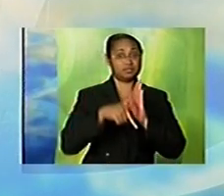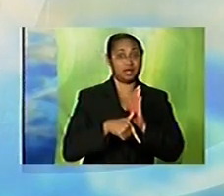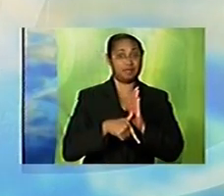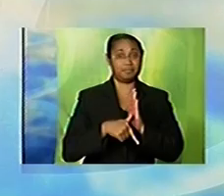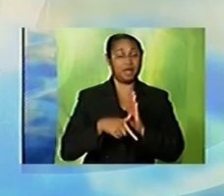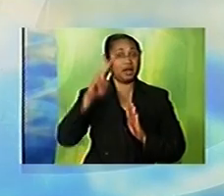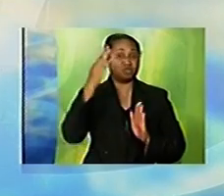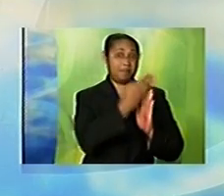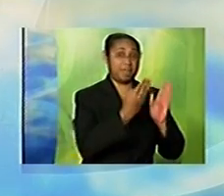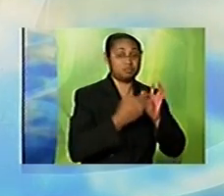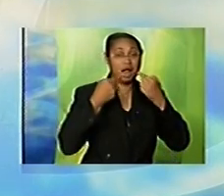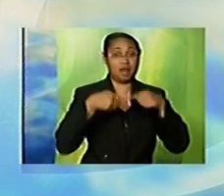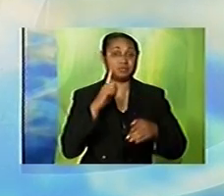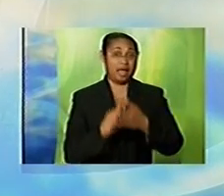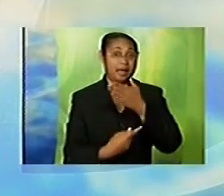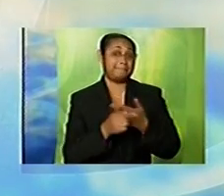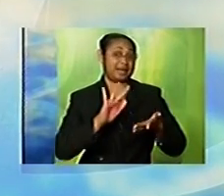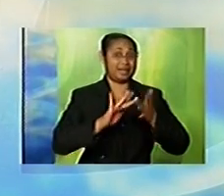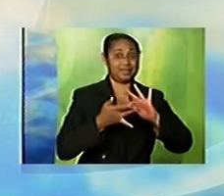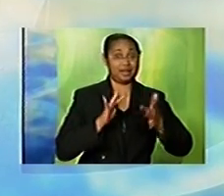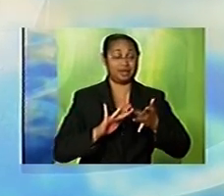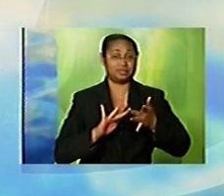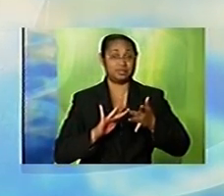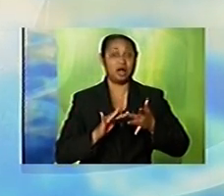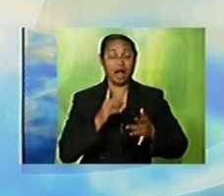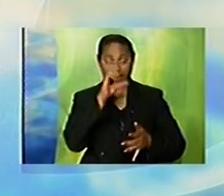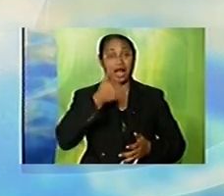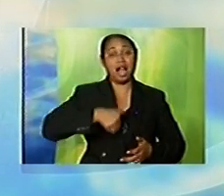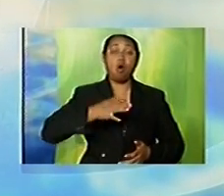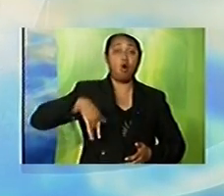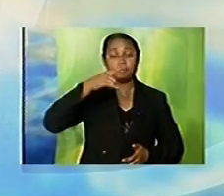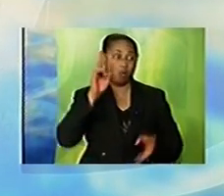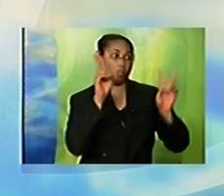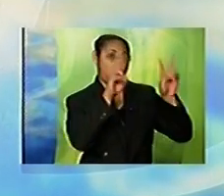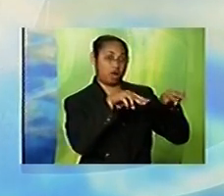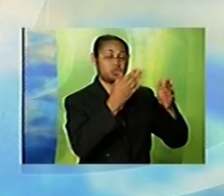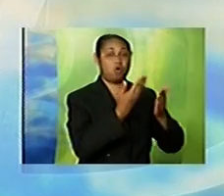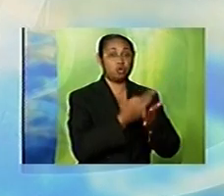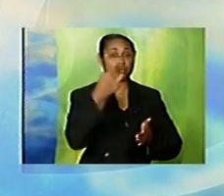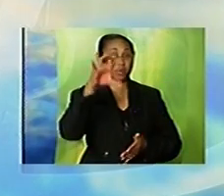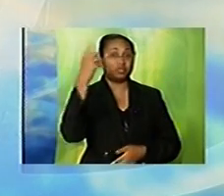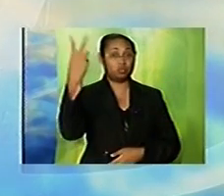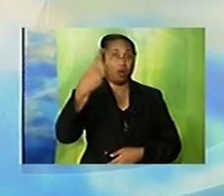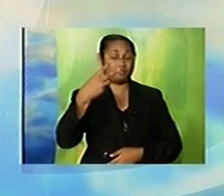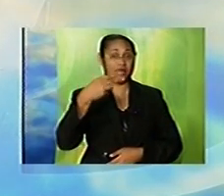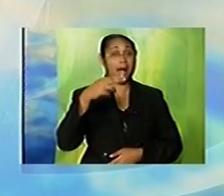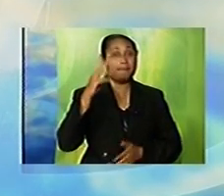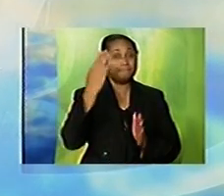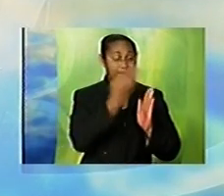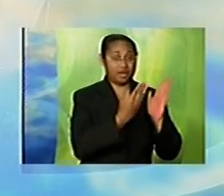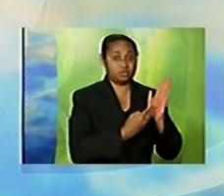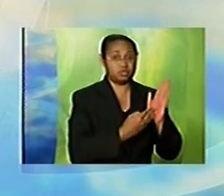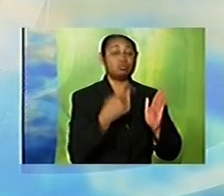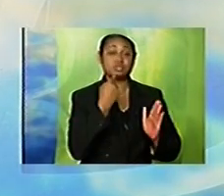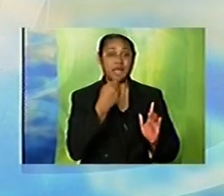a national budget announcement will be streamed live over the internet, allowing viewers worldwide to watch a 2012 national budget address by the Prime